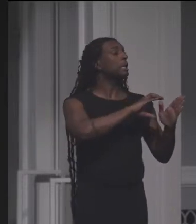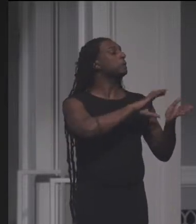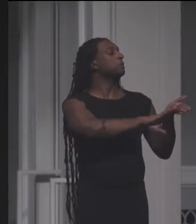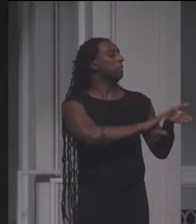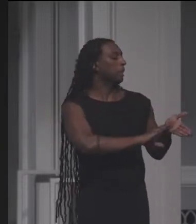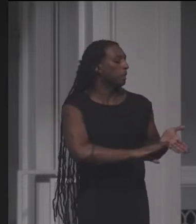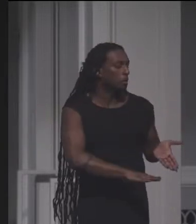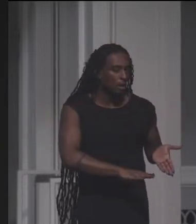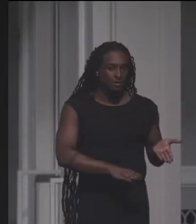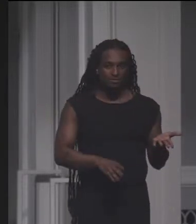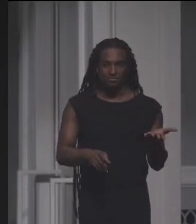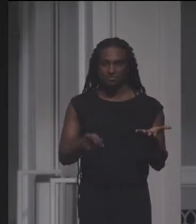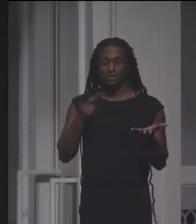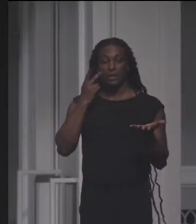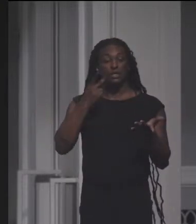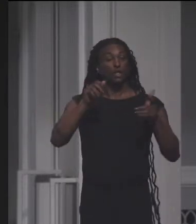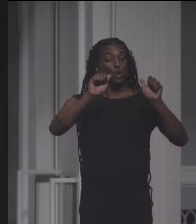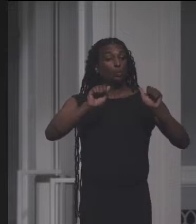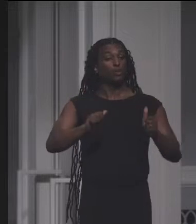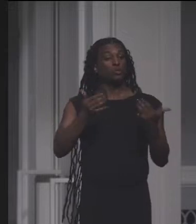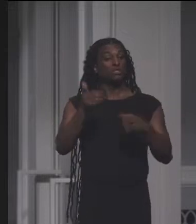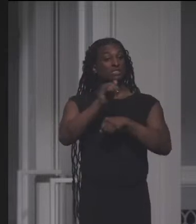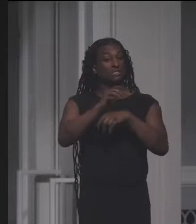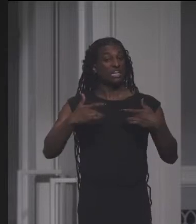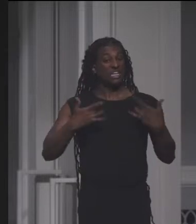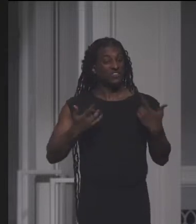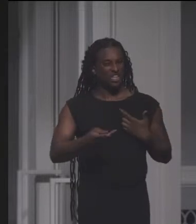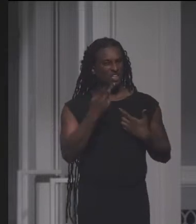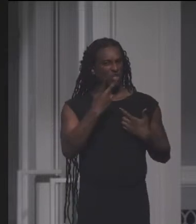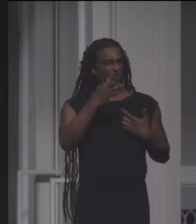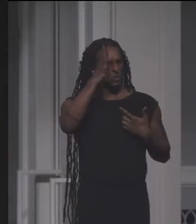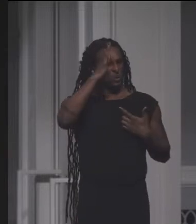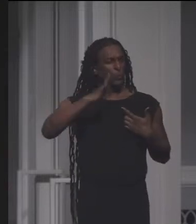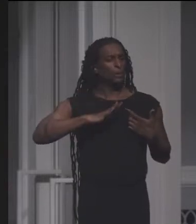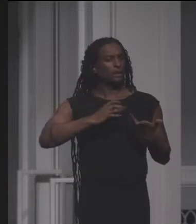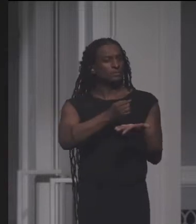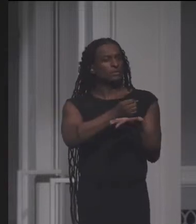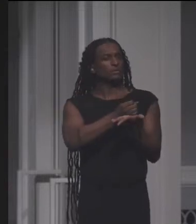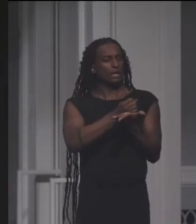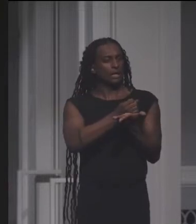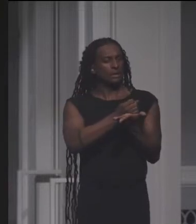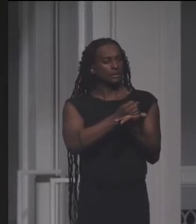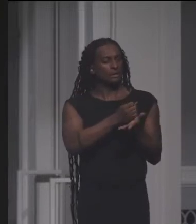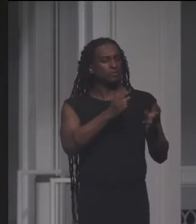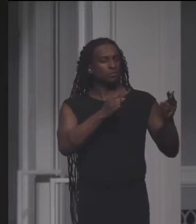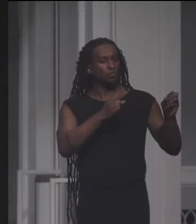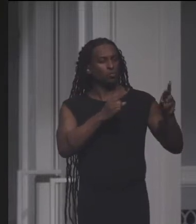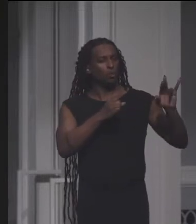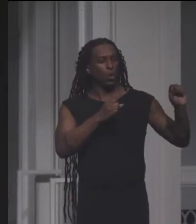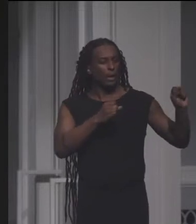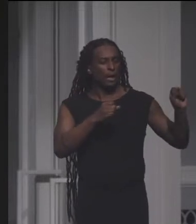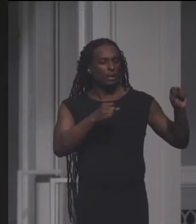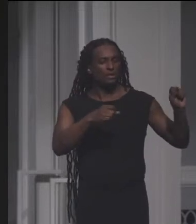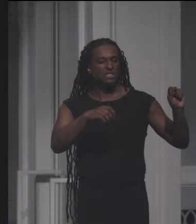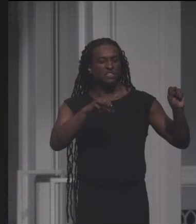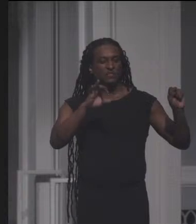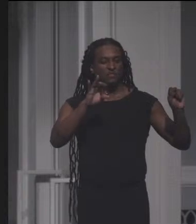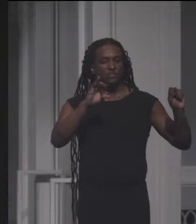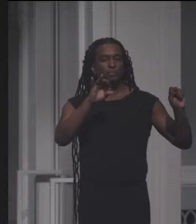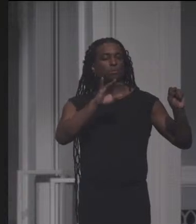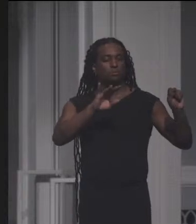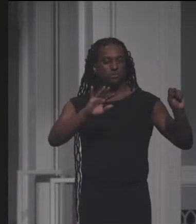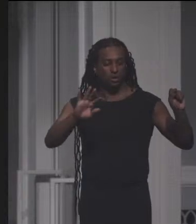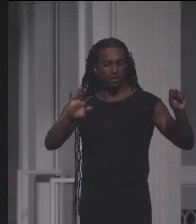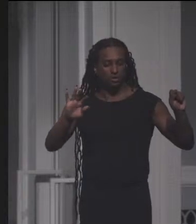events. Those two male saints, Morris and Theophradus, I think, they were